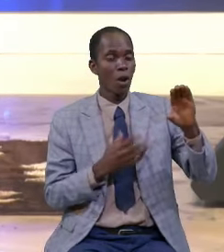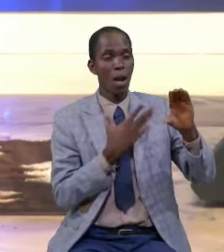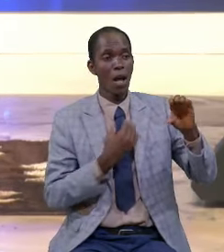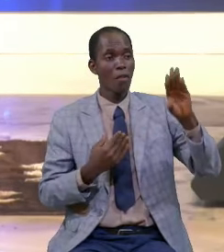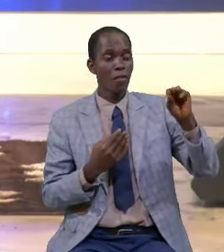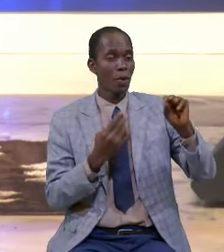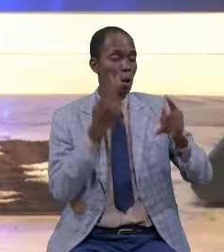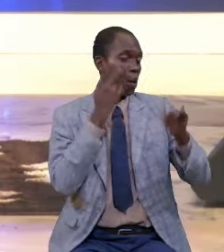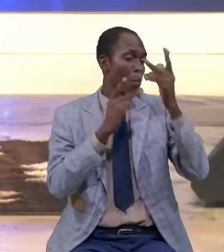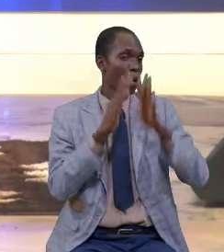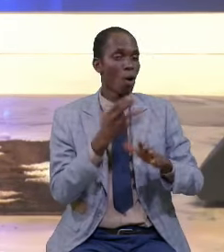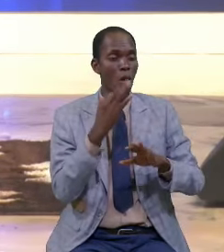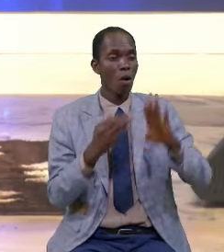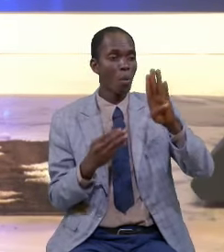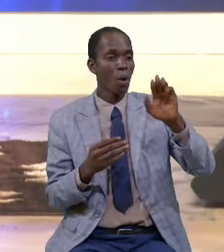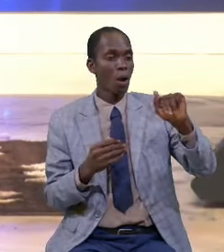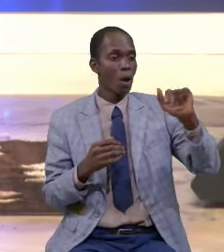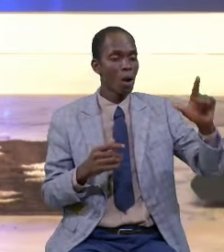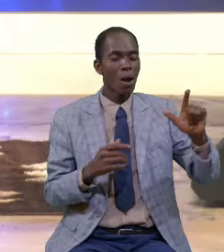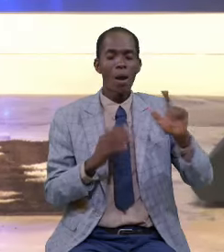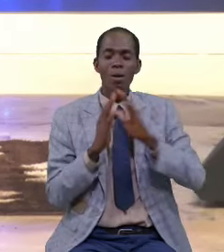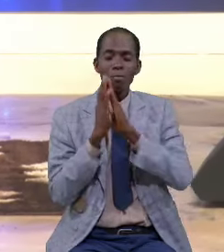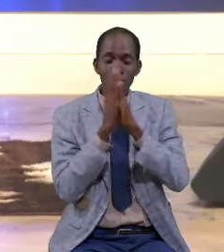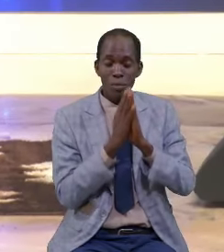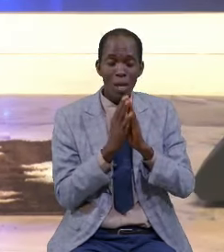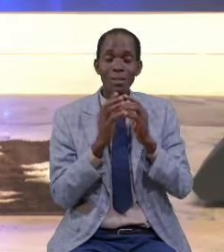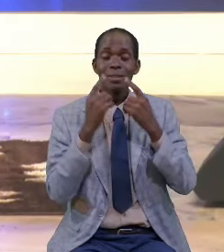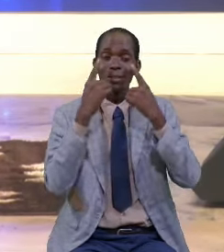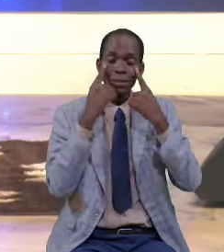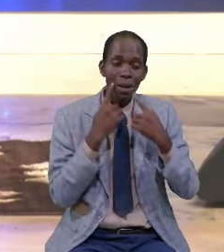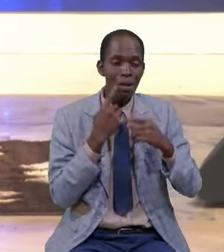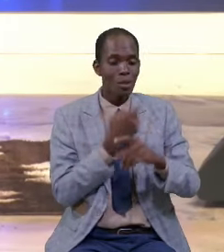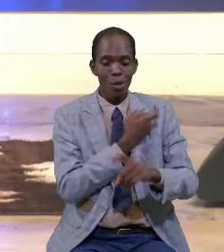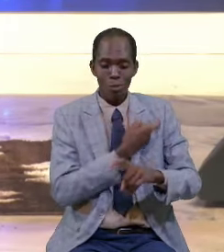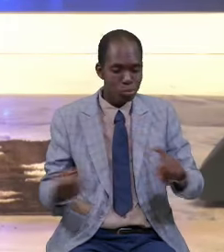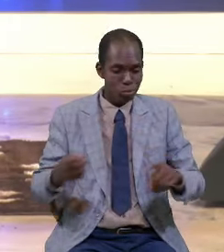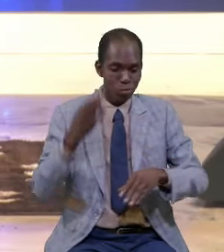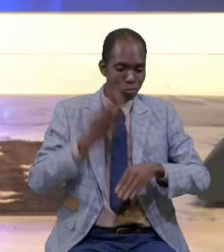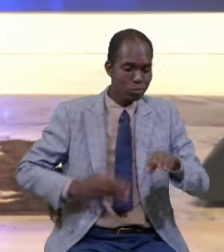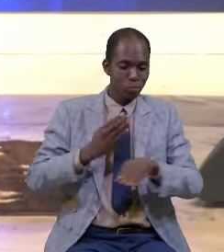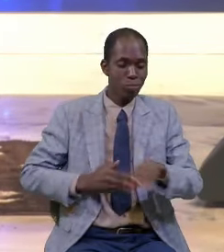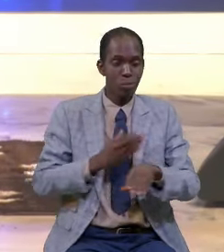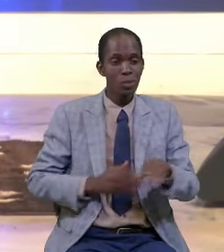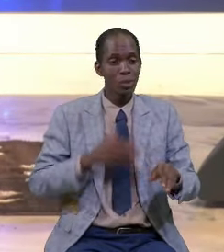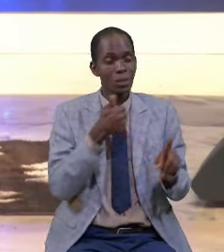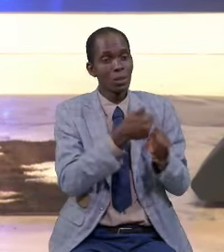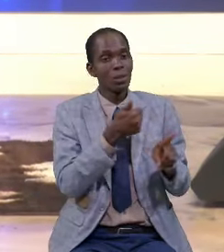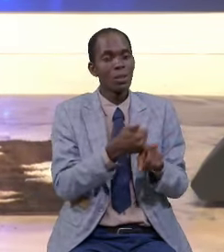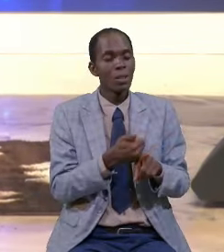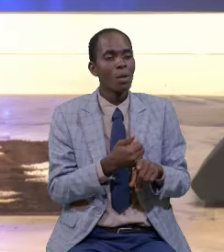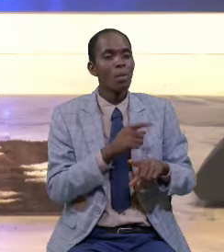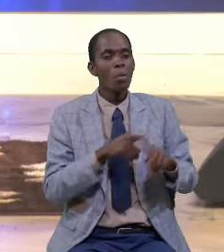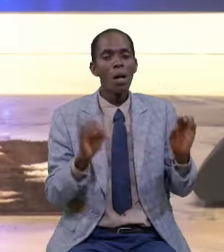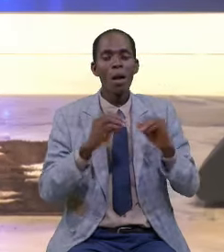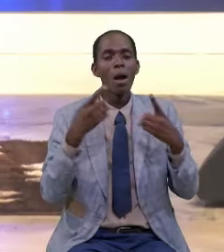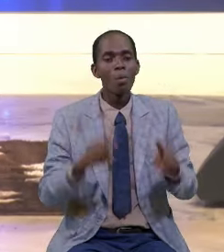they caught themselves. Nothing happened. Their gods were deaf, dumb, and